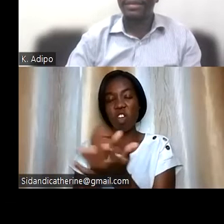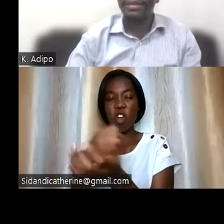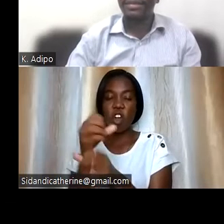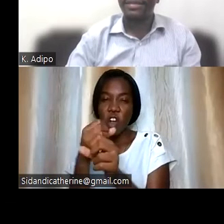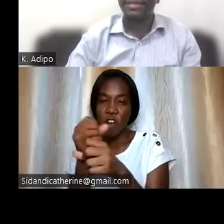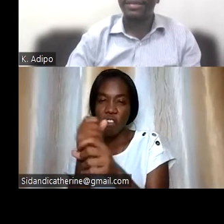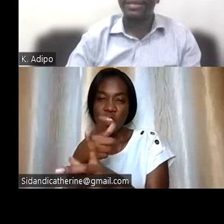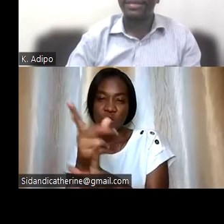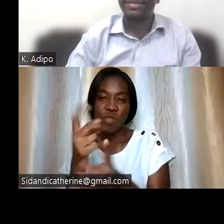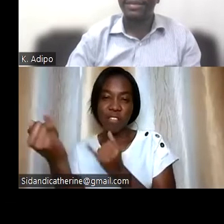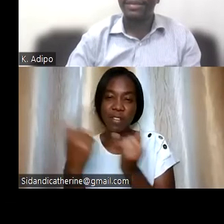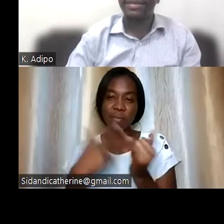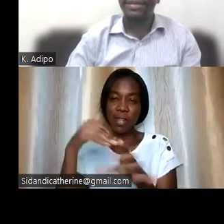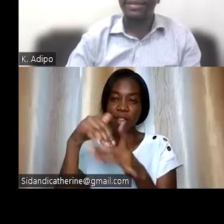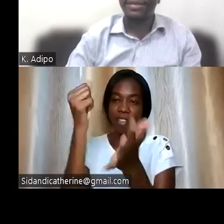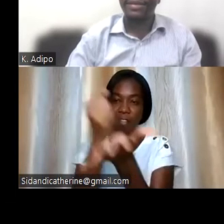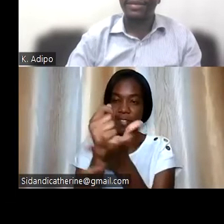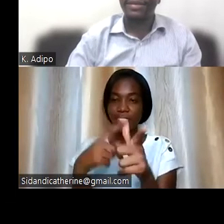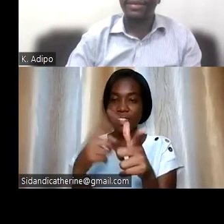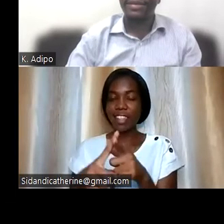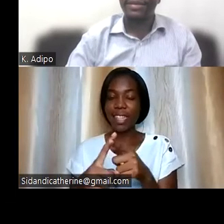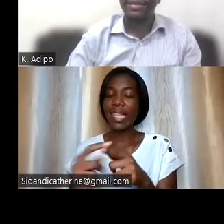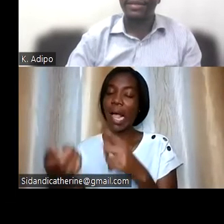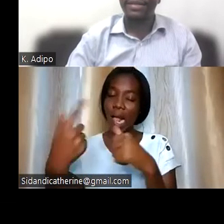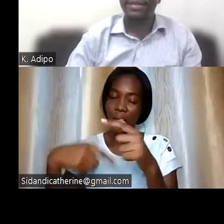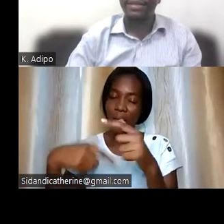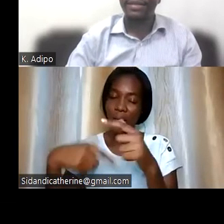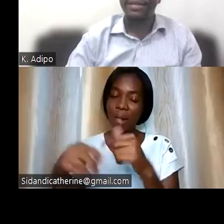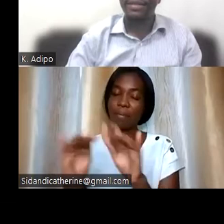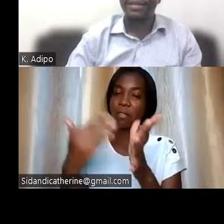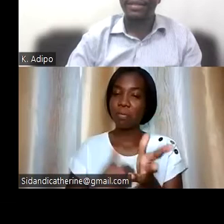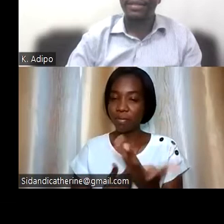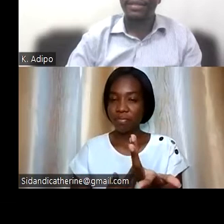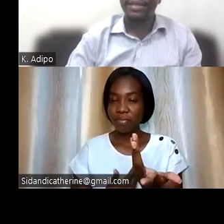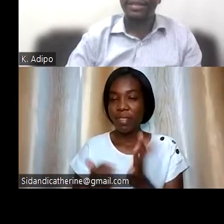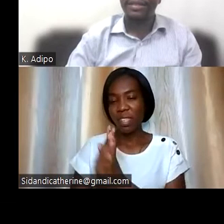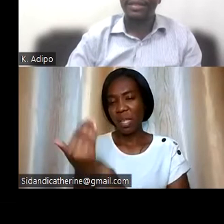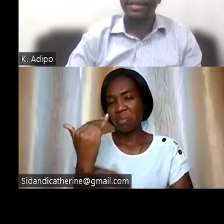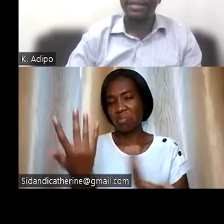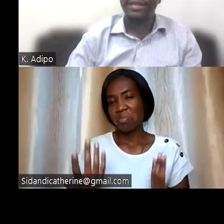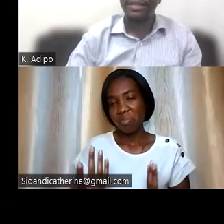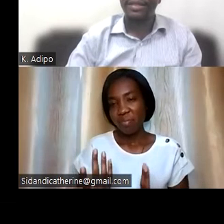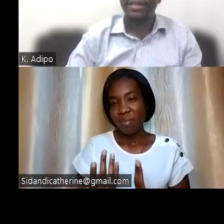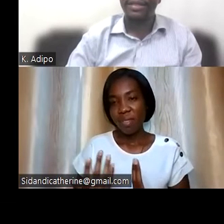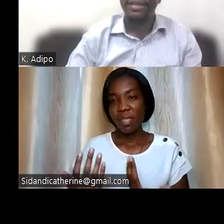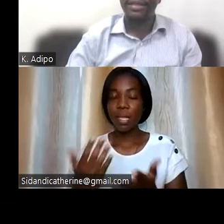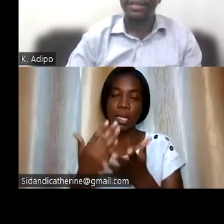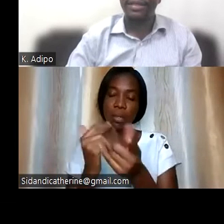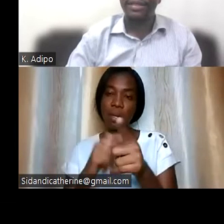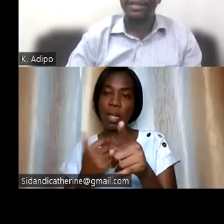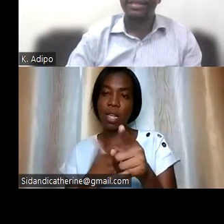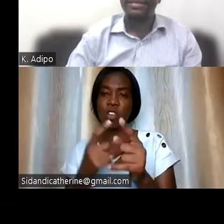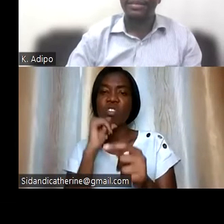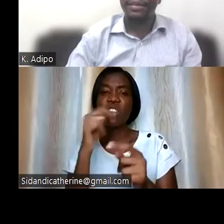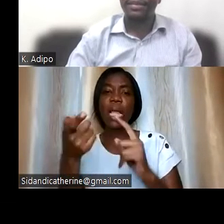office. Better still, walk to my desk and do a check-in. Find out how I'm doing. Don't come to ask for